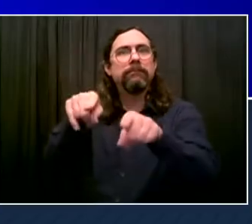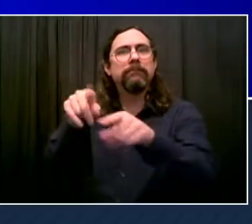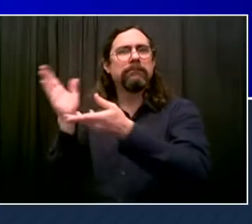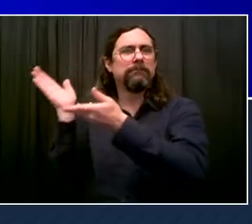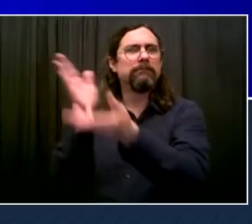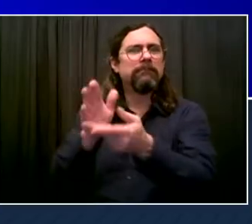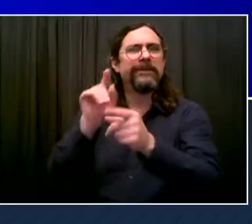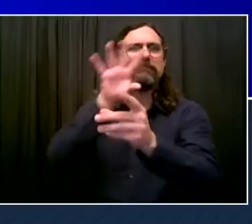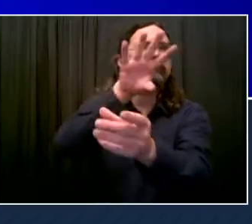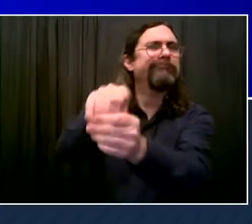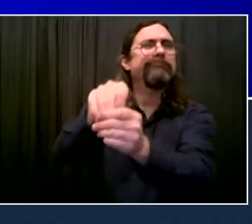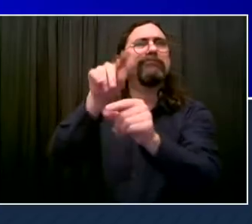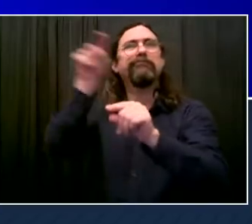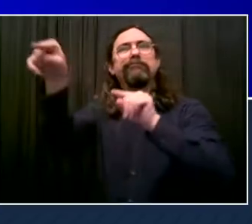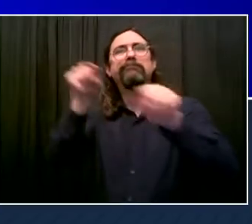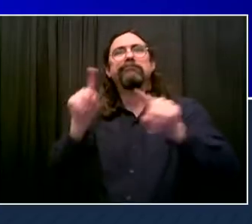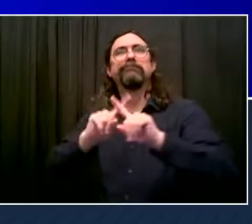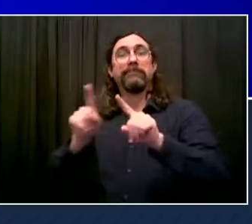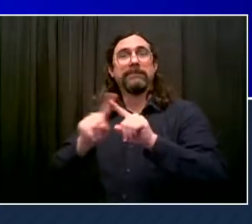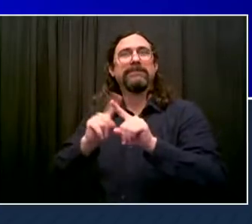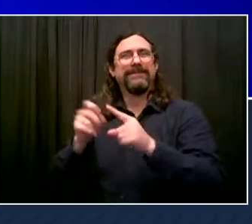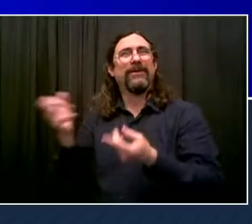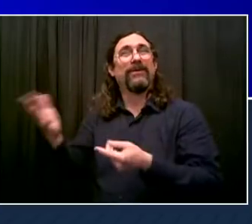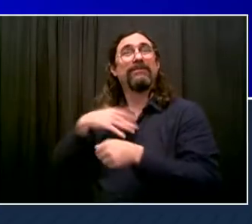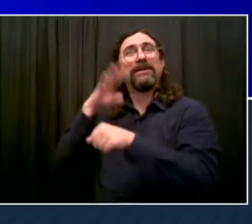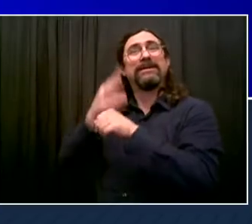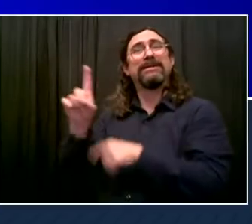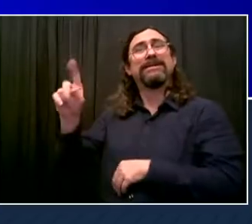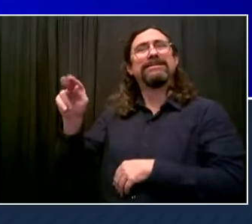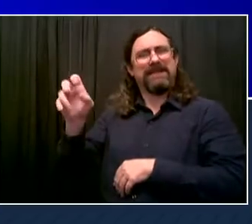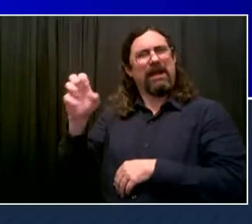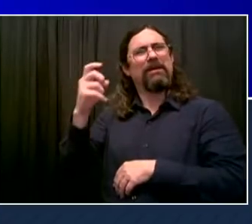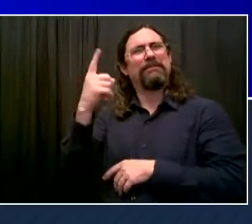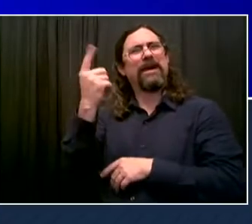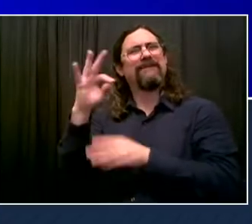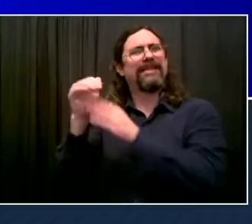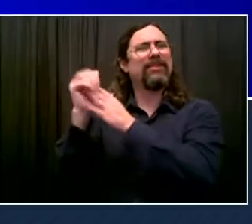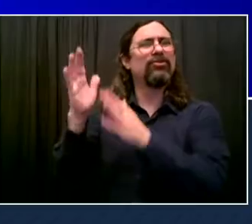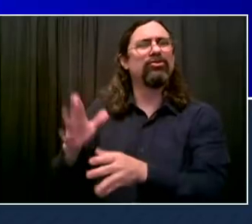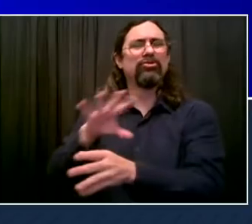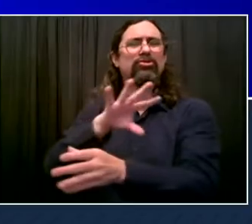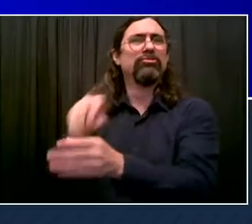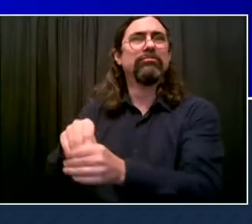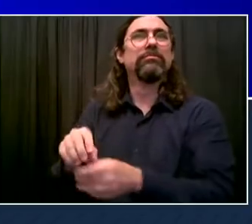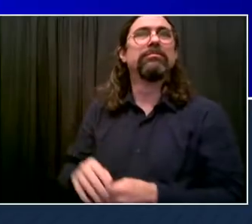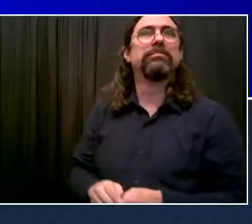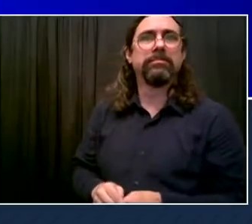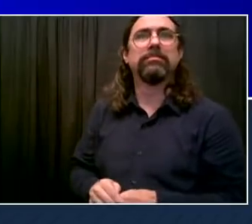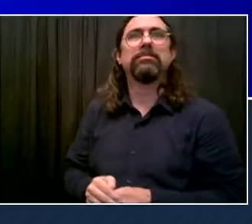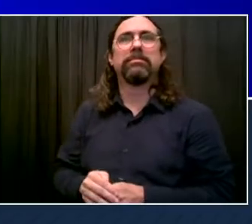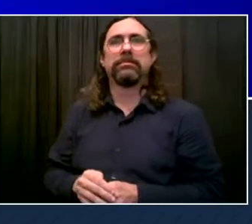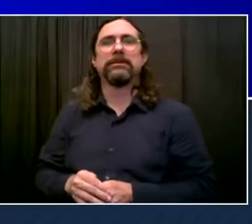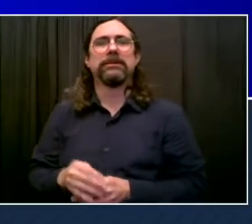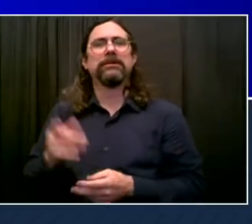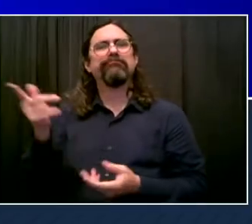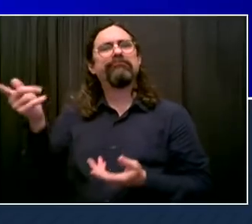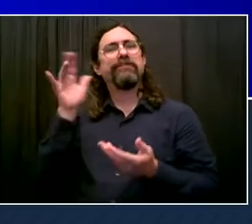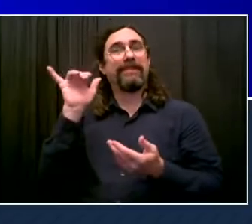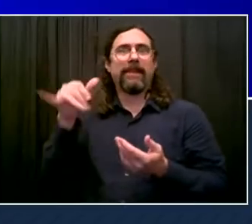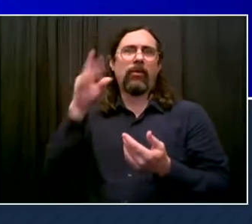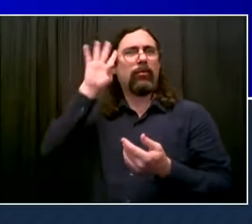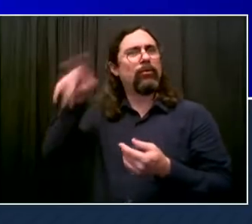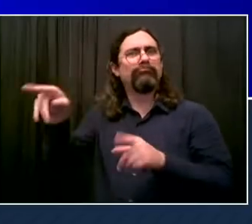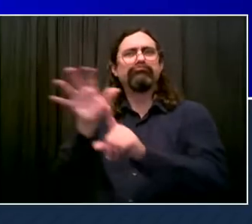are, and we're going to promote this idea in so many ways. Some places are offering a shot for a